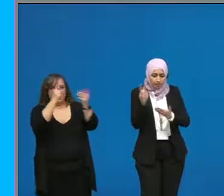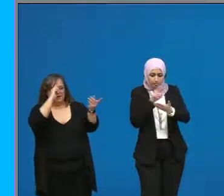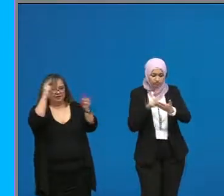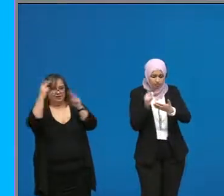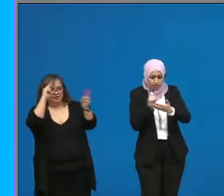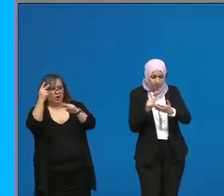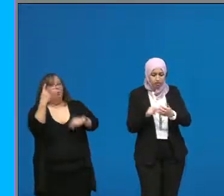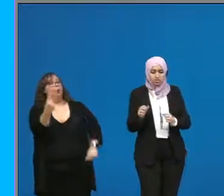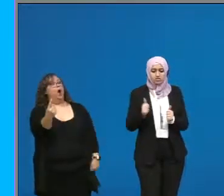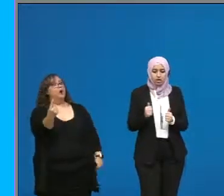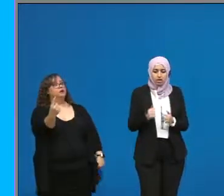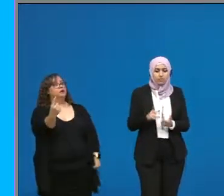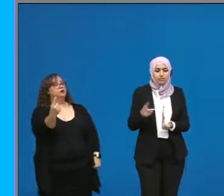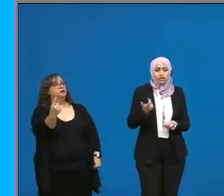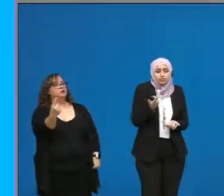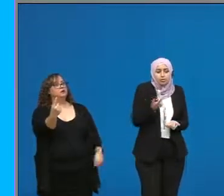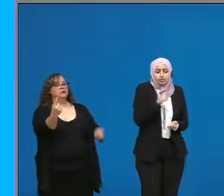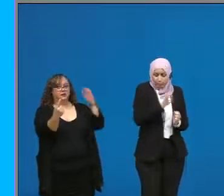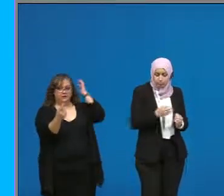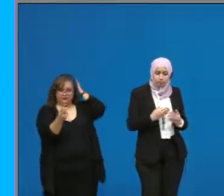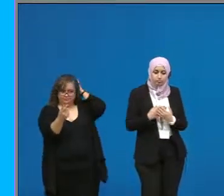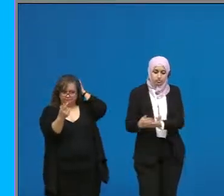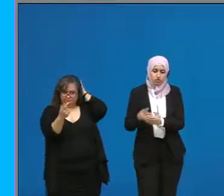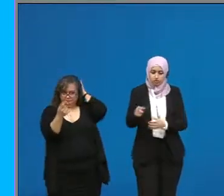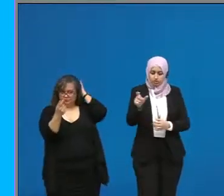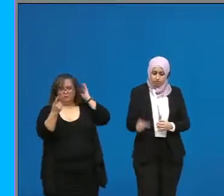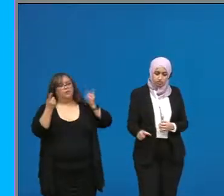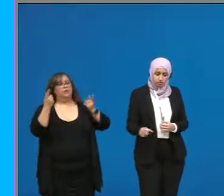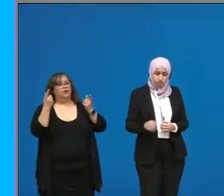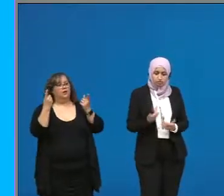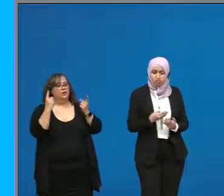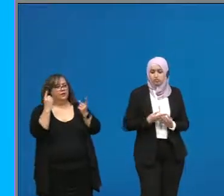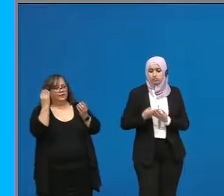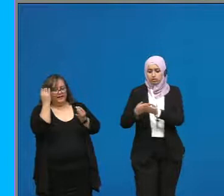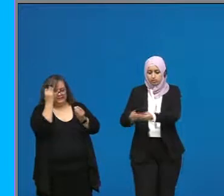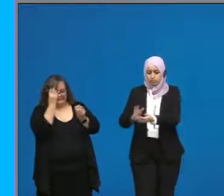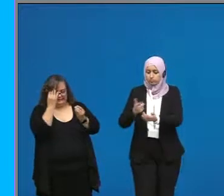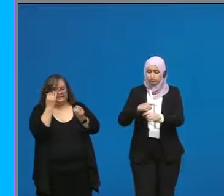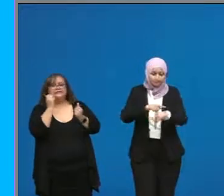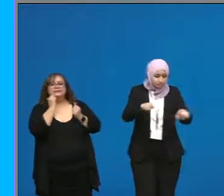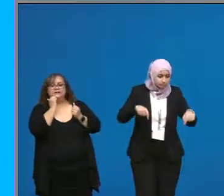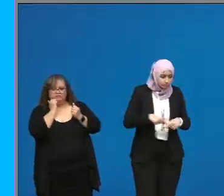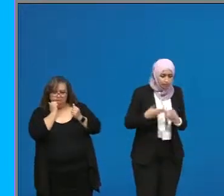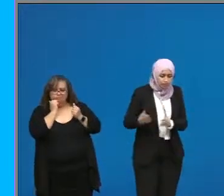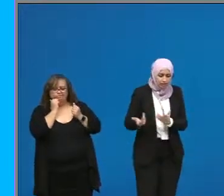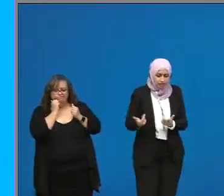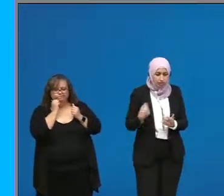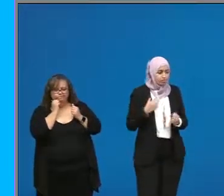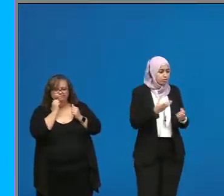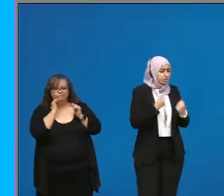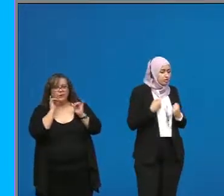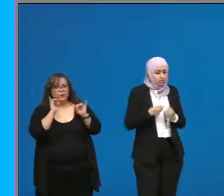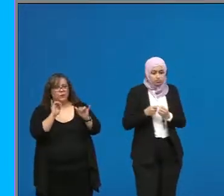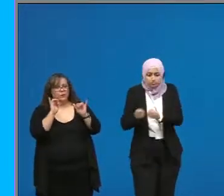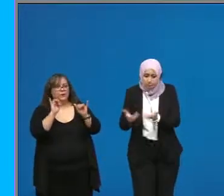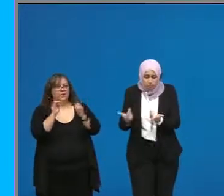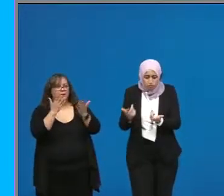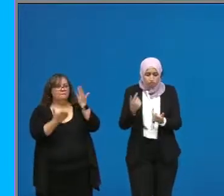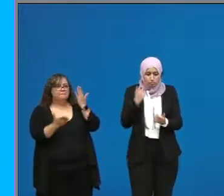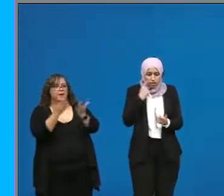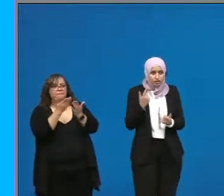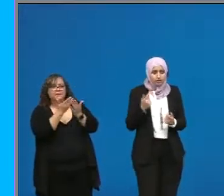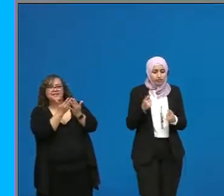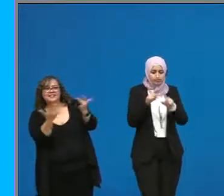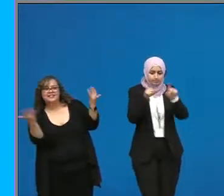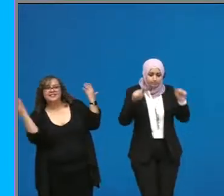Only 1. And when it was drilled down into the reality of the potential presence within a multiple number of kids, we actually found